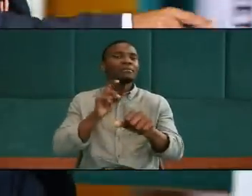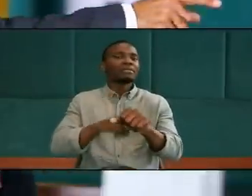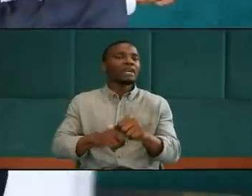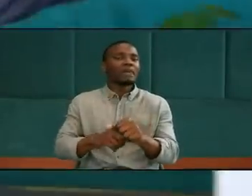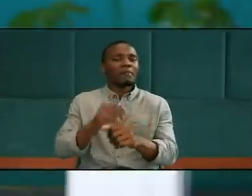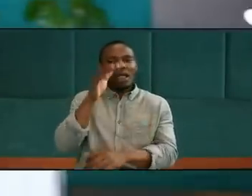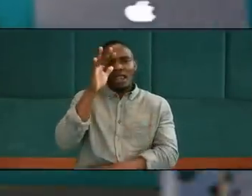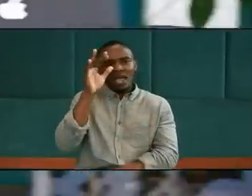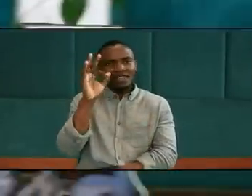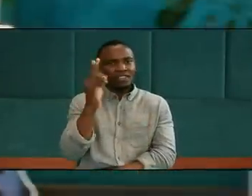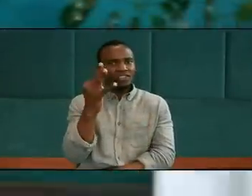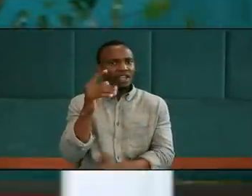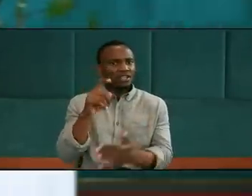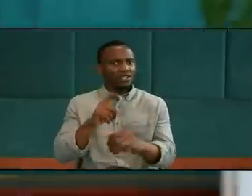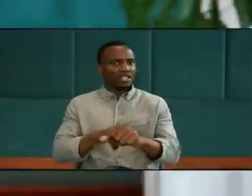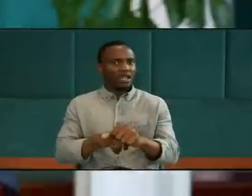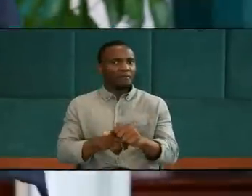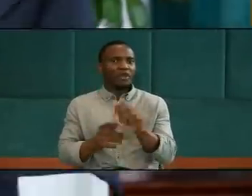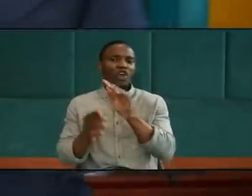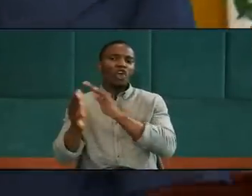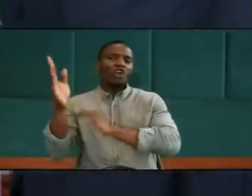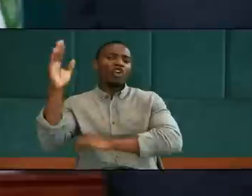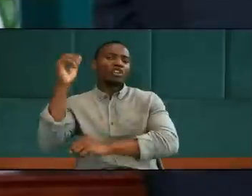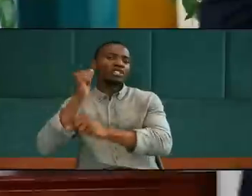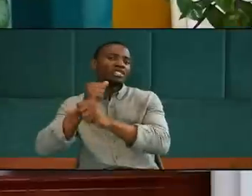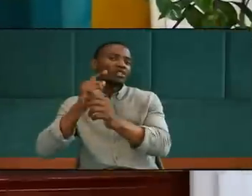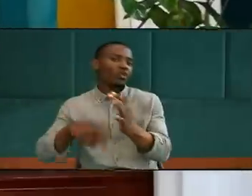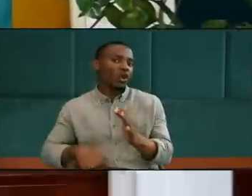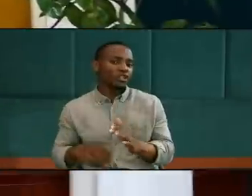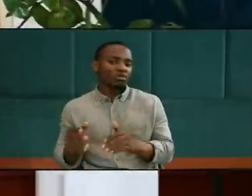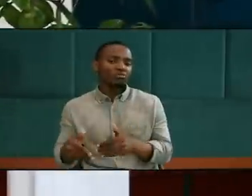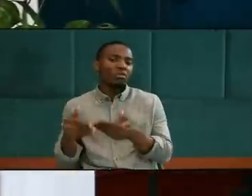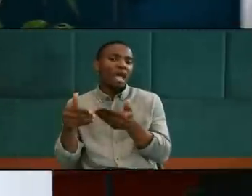again, God placed